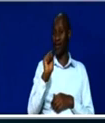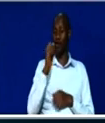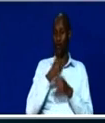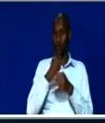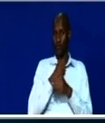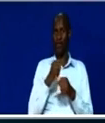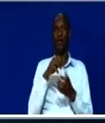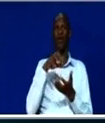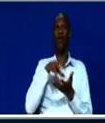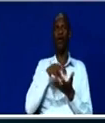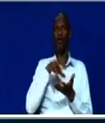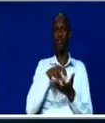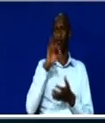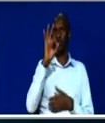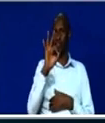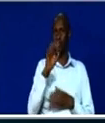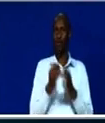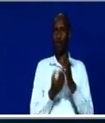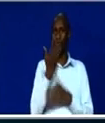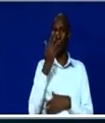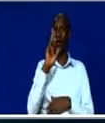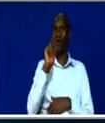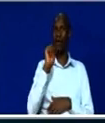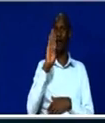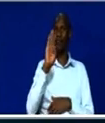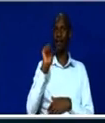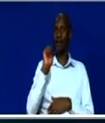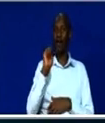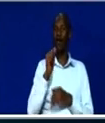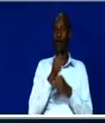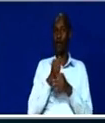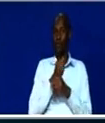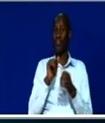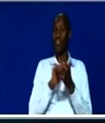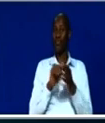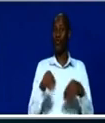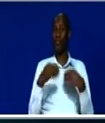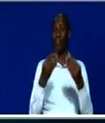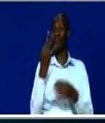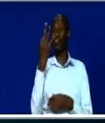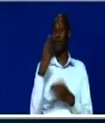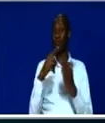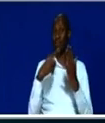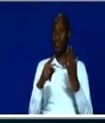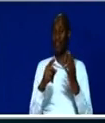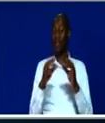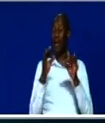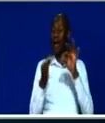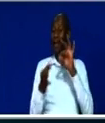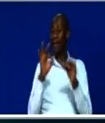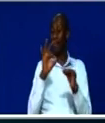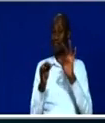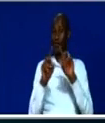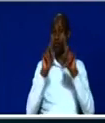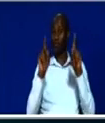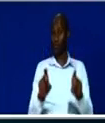conditions required for the growth of Arabica coffee, and that will give us 3 marks. Let's first analyze the question.